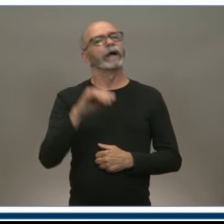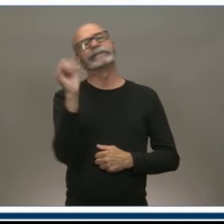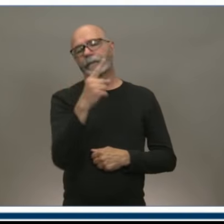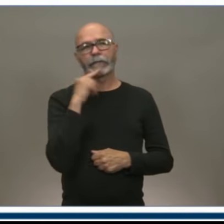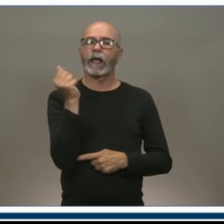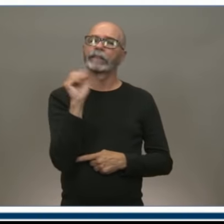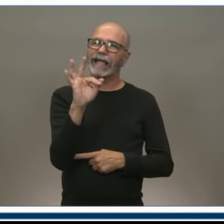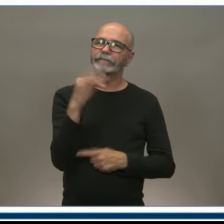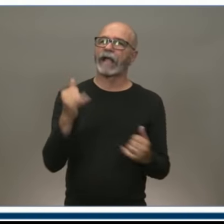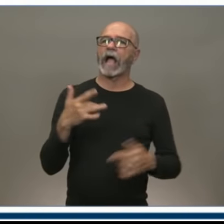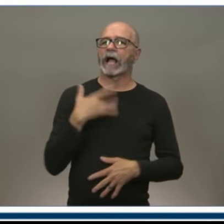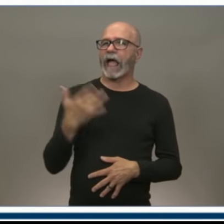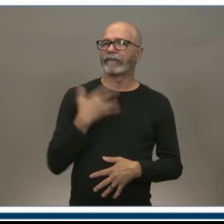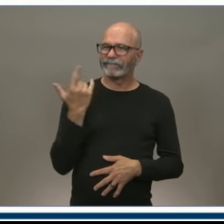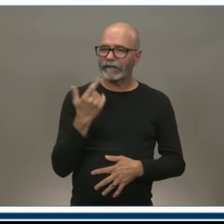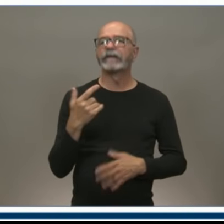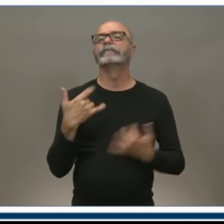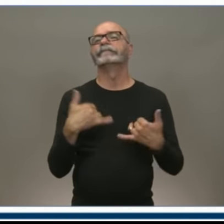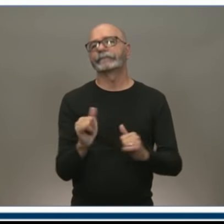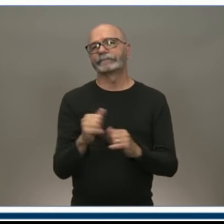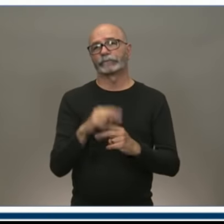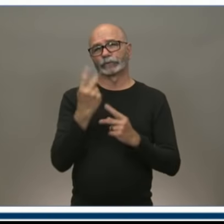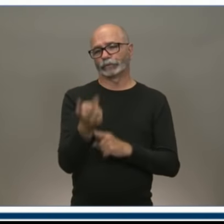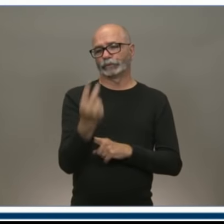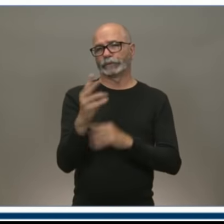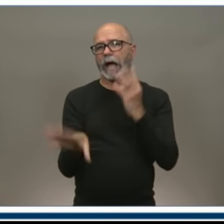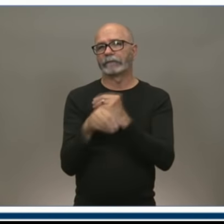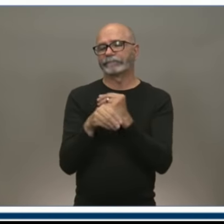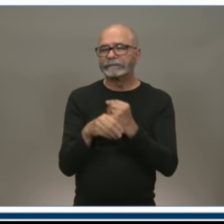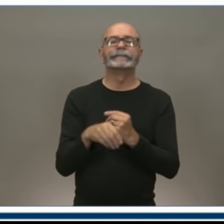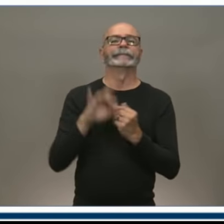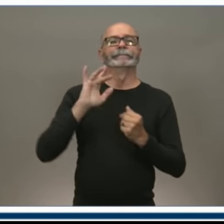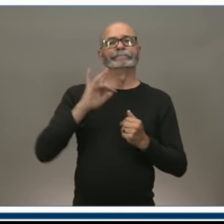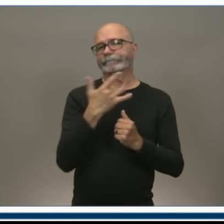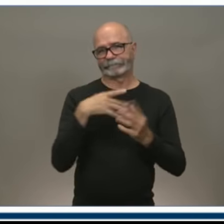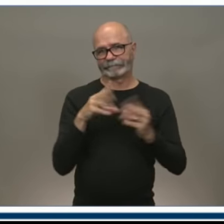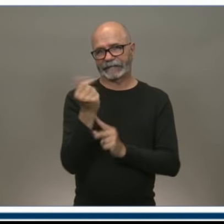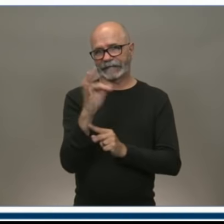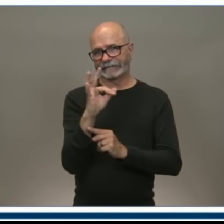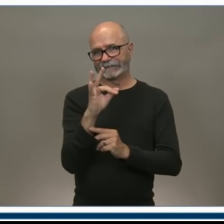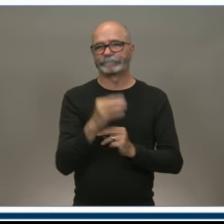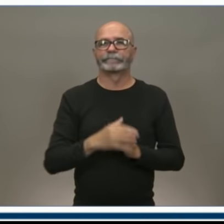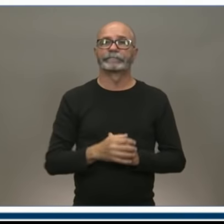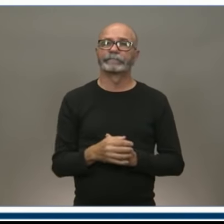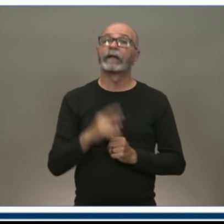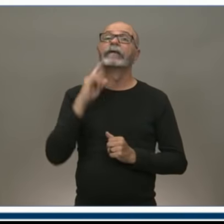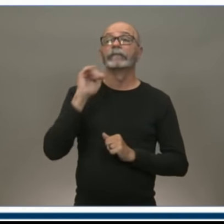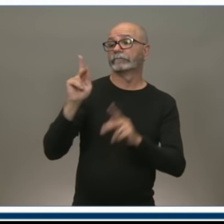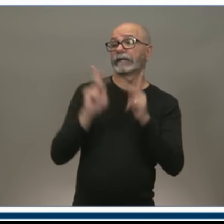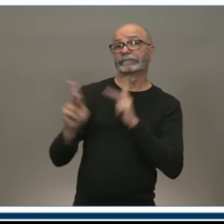with 2 new cases being reported today. So to date, for those who look for the cumulative numbers, we've